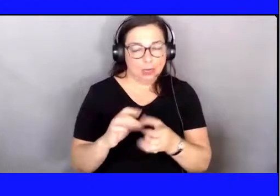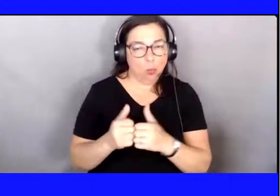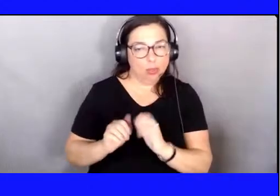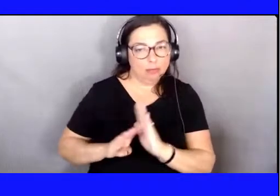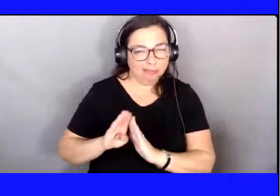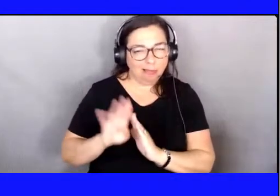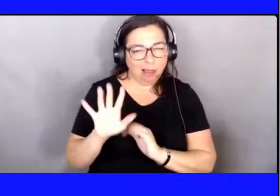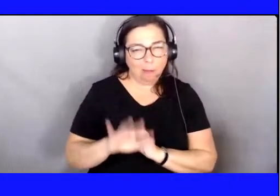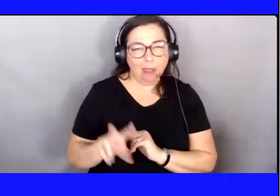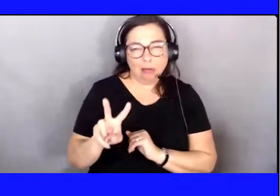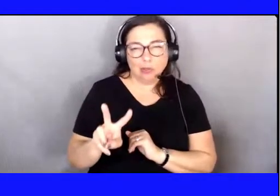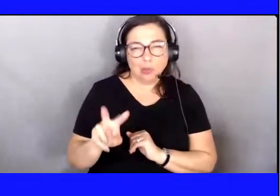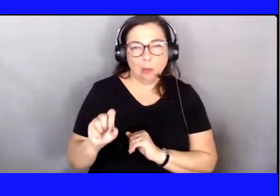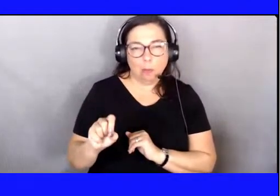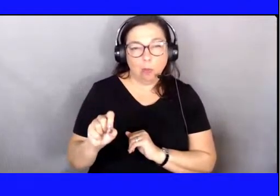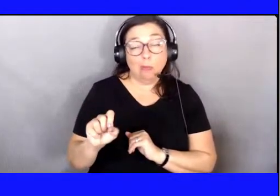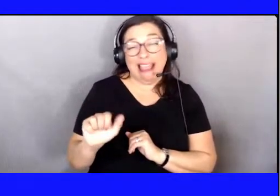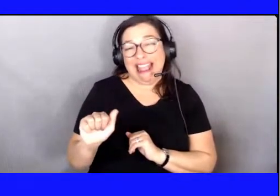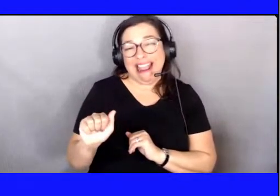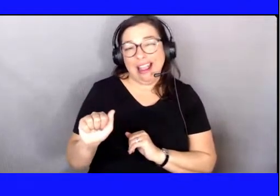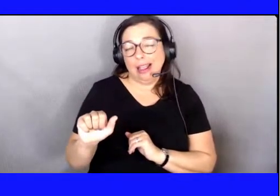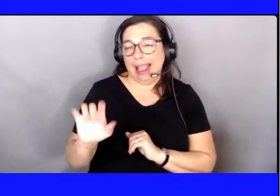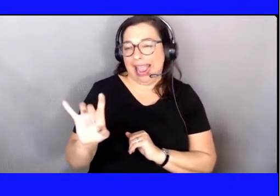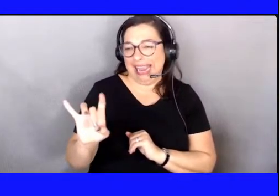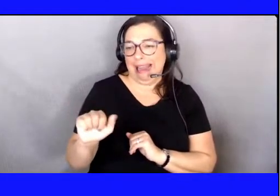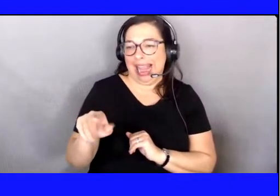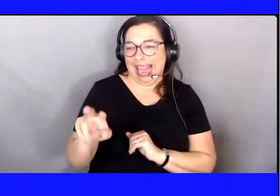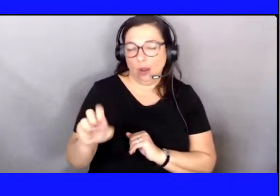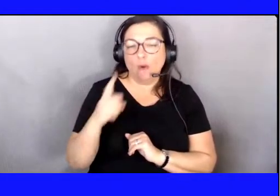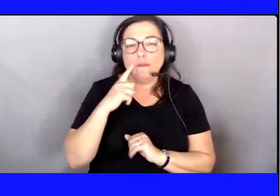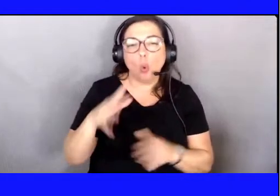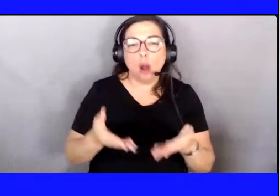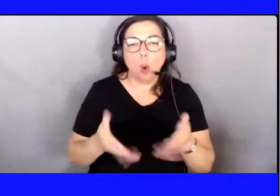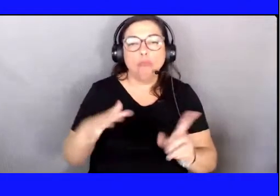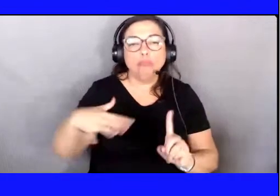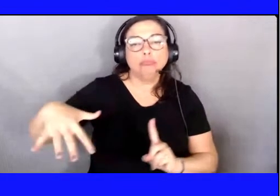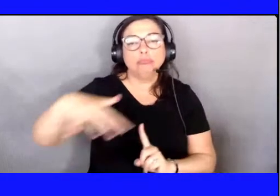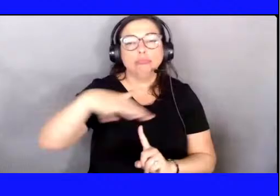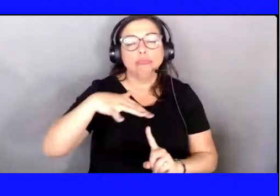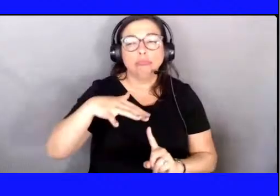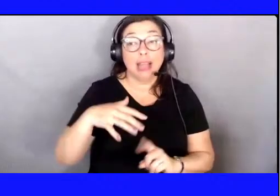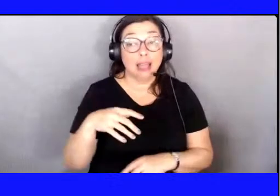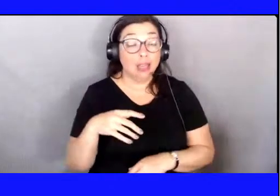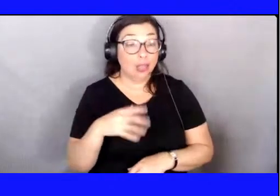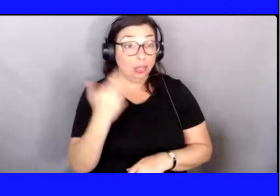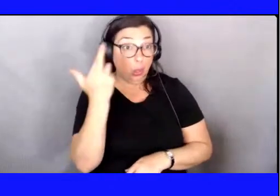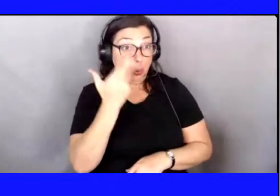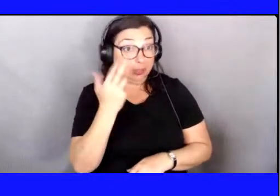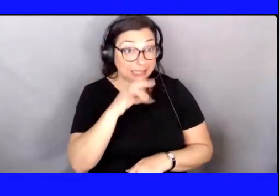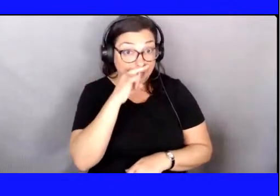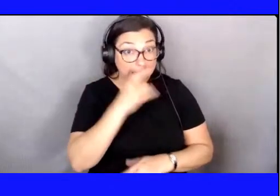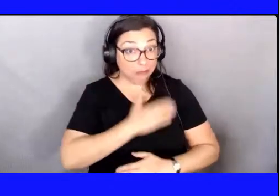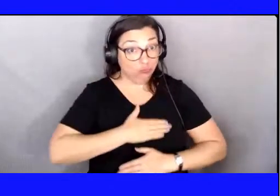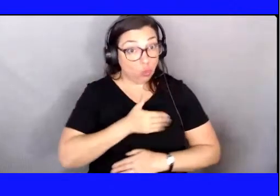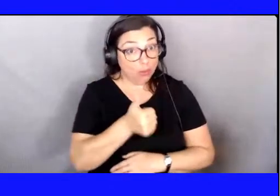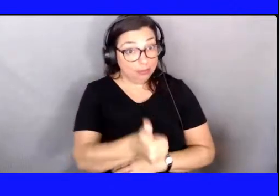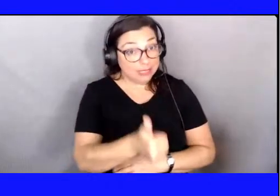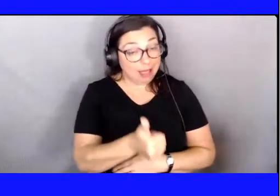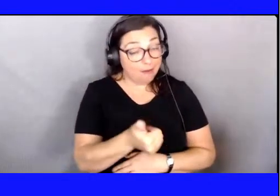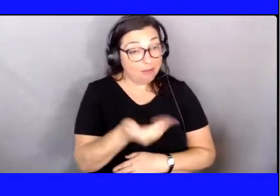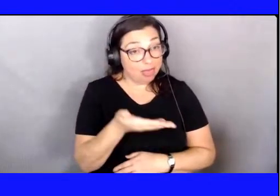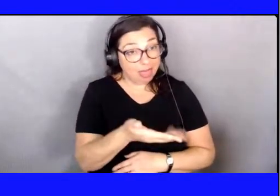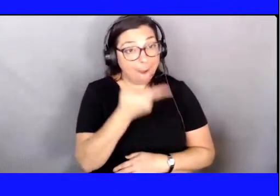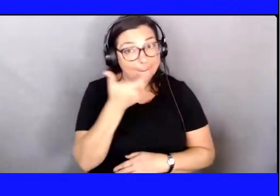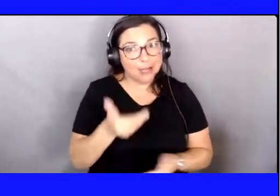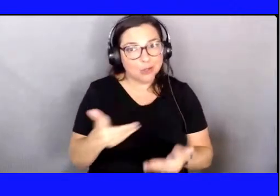about 2 acres of open space. And I think part of the reason that the kids are having so much fun over there is because we